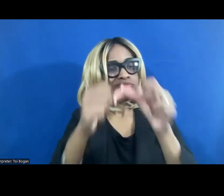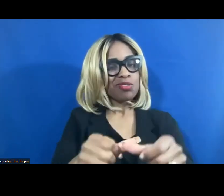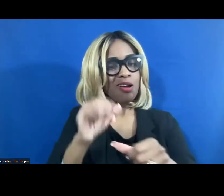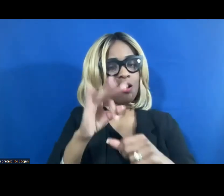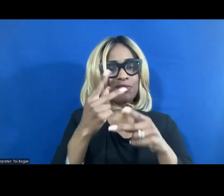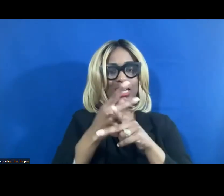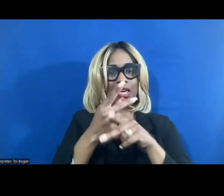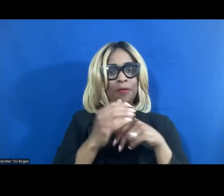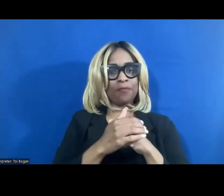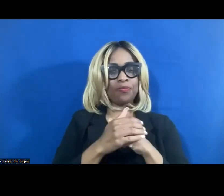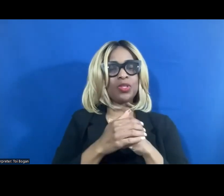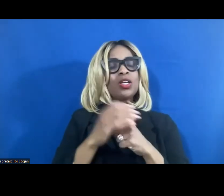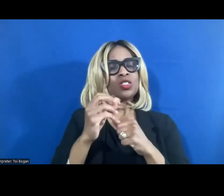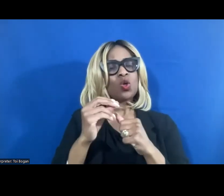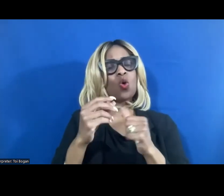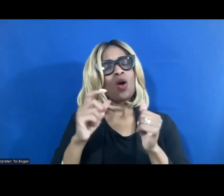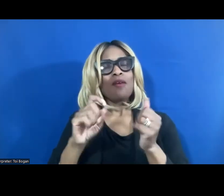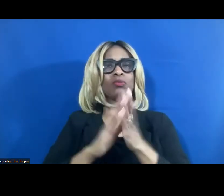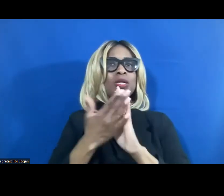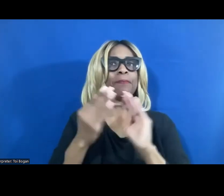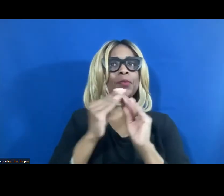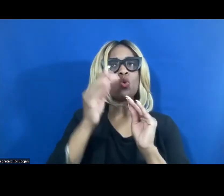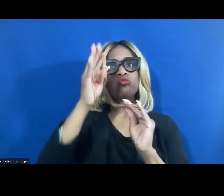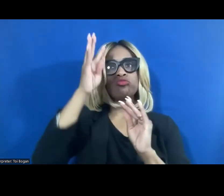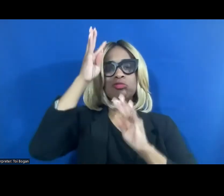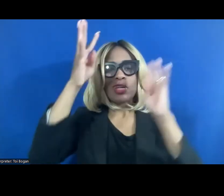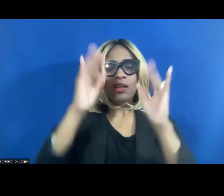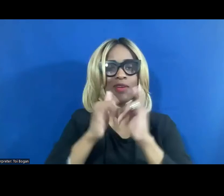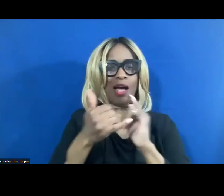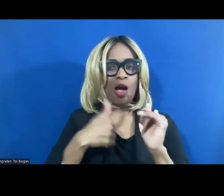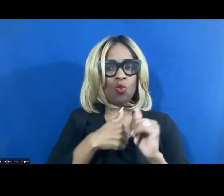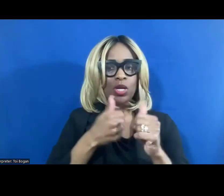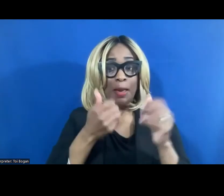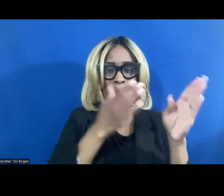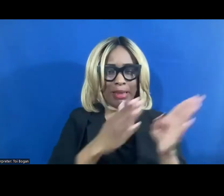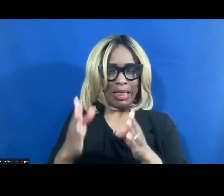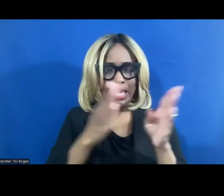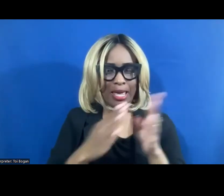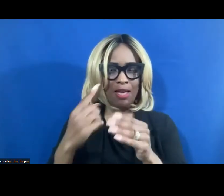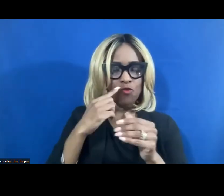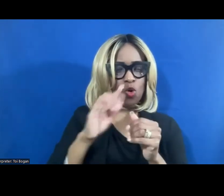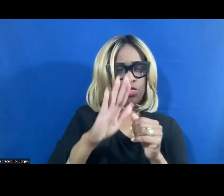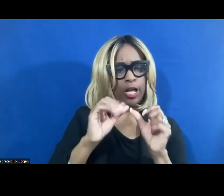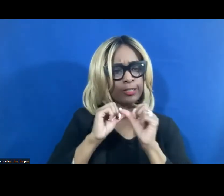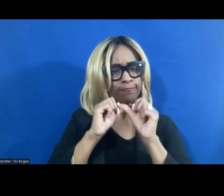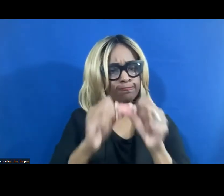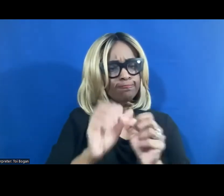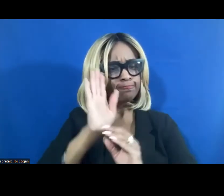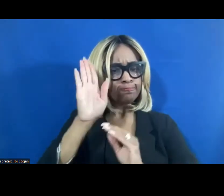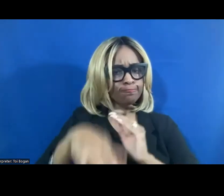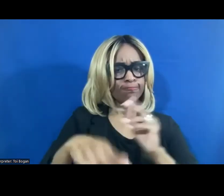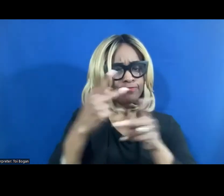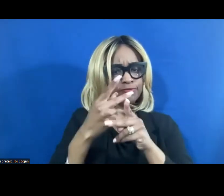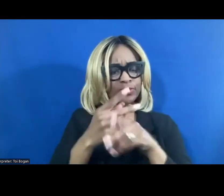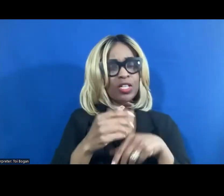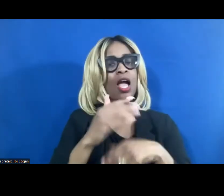just means we just have to be a bit more creative in how we try to plan for that and work with the patient, which the patient is part